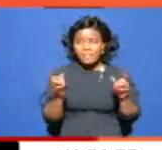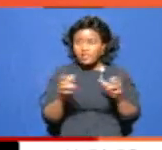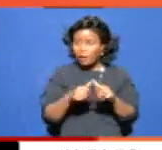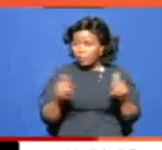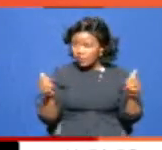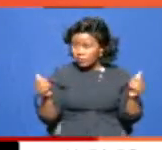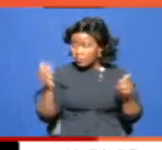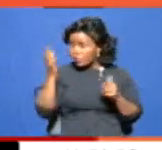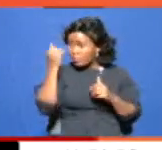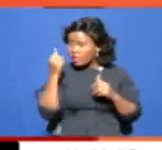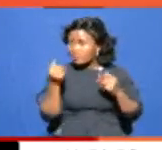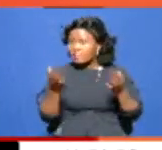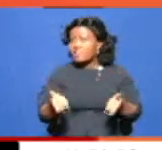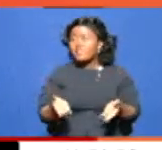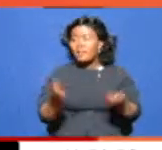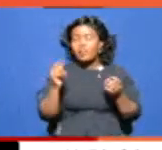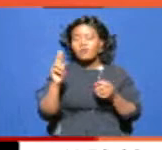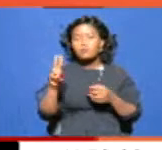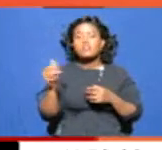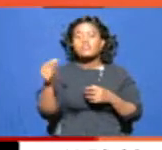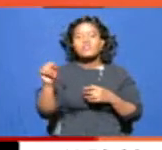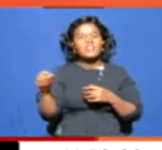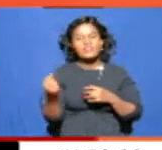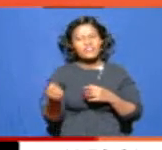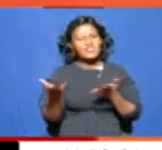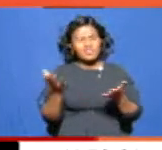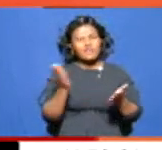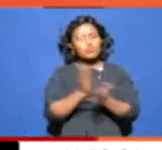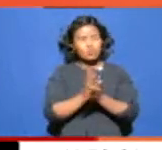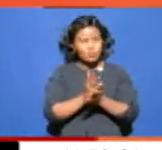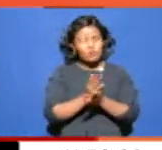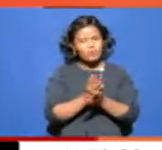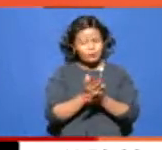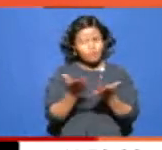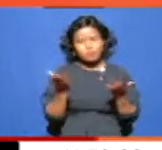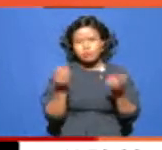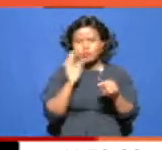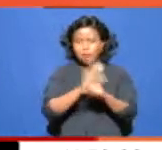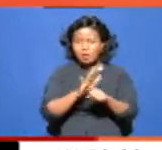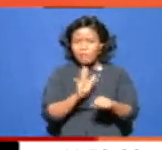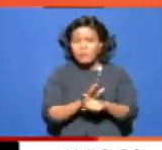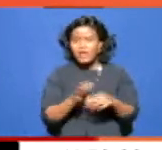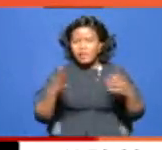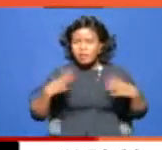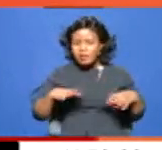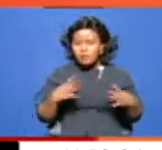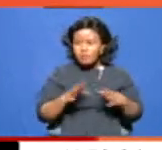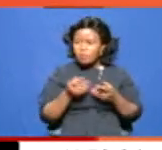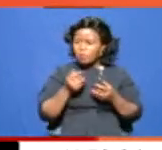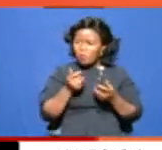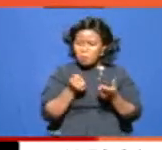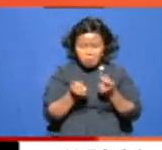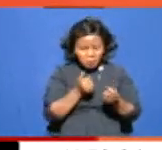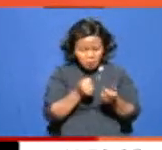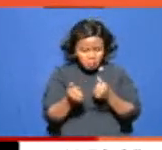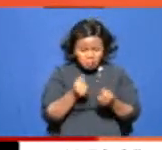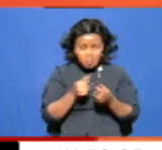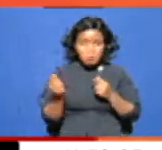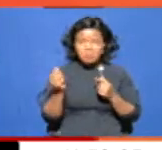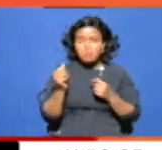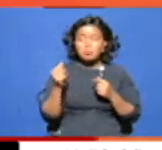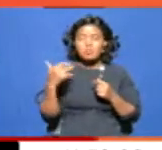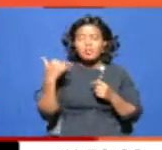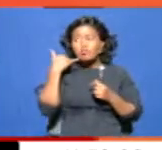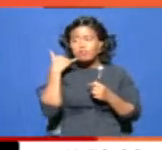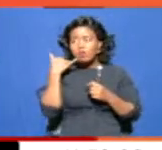media, I mean, it's still mainstream, but very many people are on their phones. That is why even a corporation like KBC has